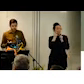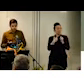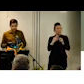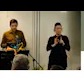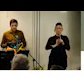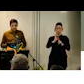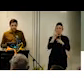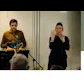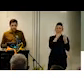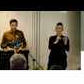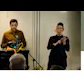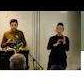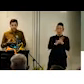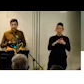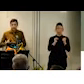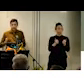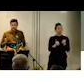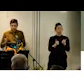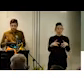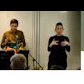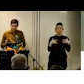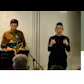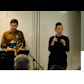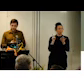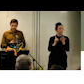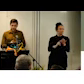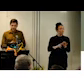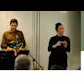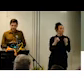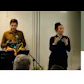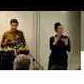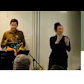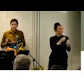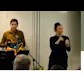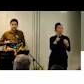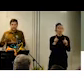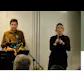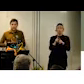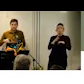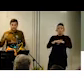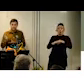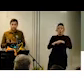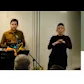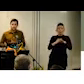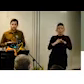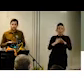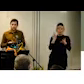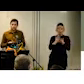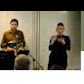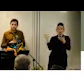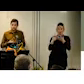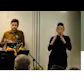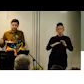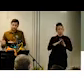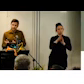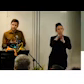sleep quality, but it also timed, compared to when the bed was stationary, it timed the onset of these slow oscillations to